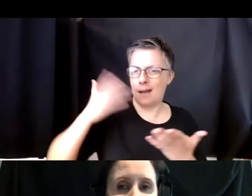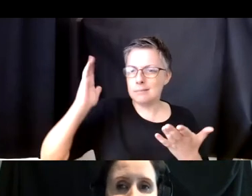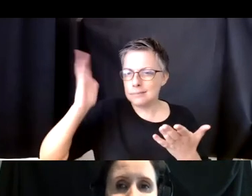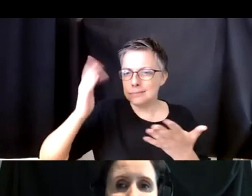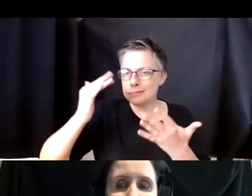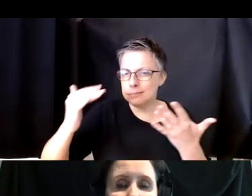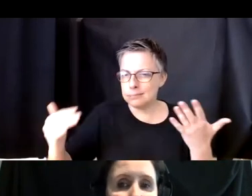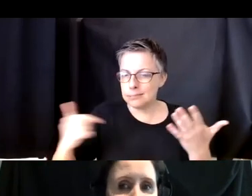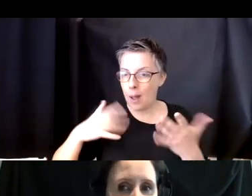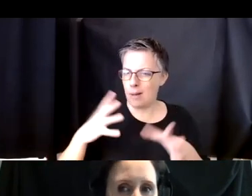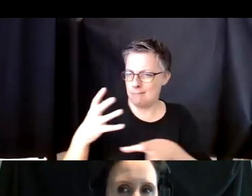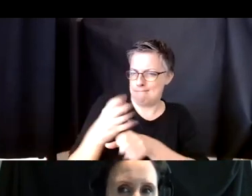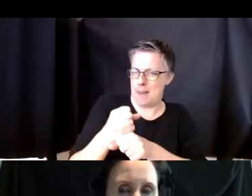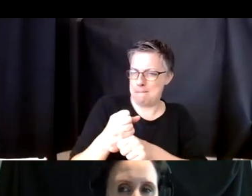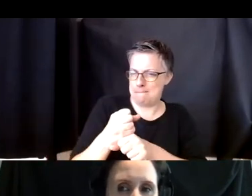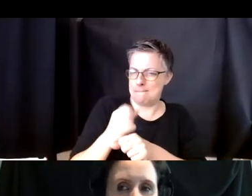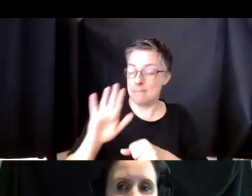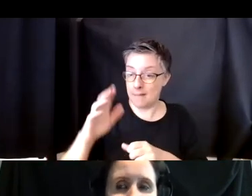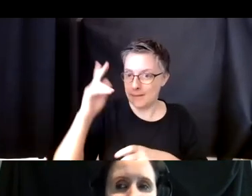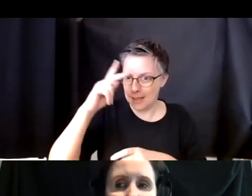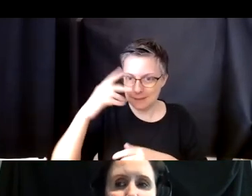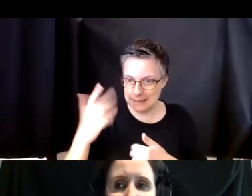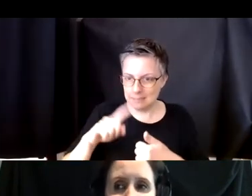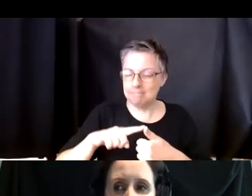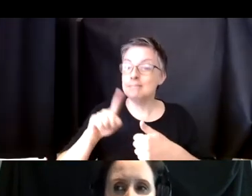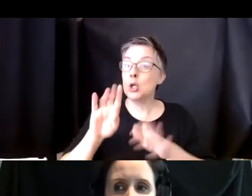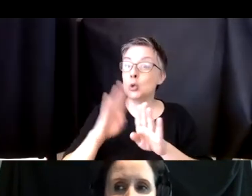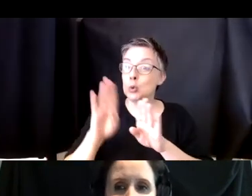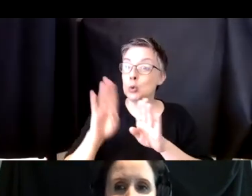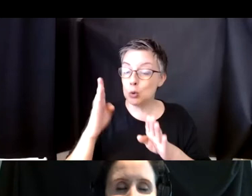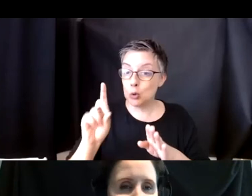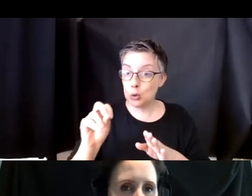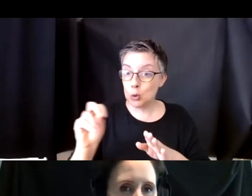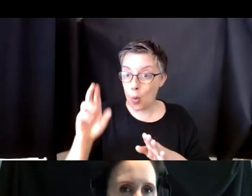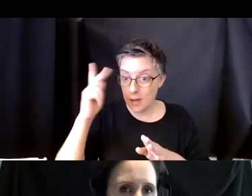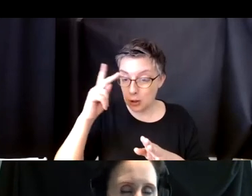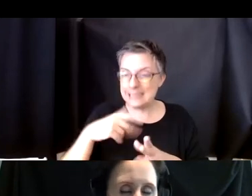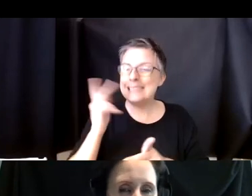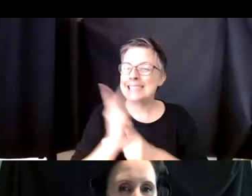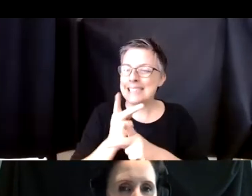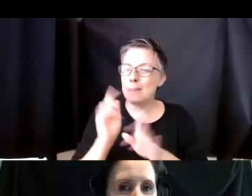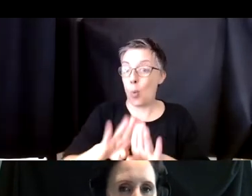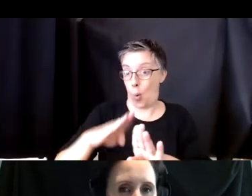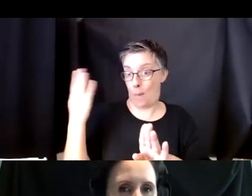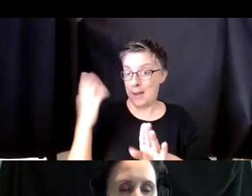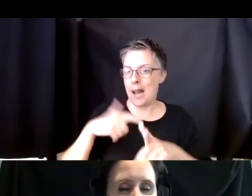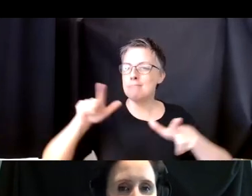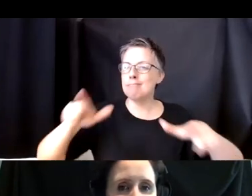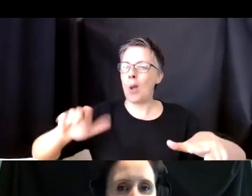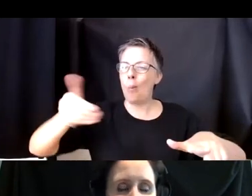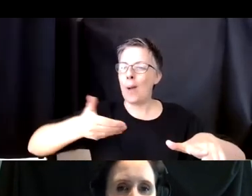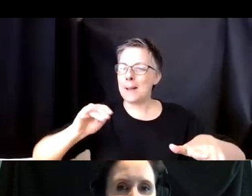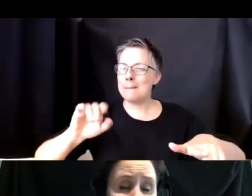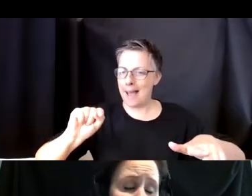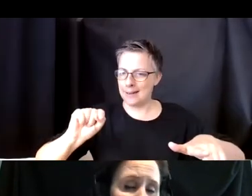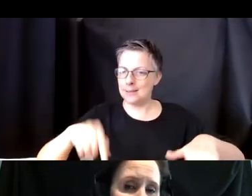first one, the door philosophy. Keep your door open and put your welcome mat out so that all people, including people